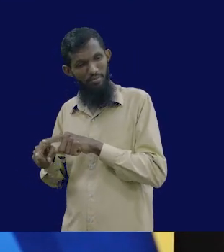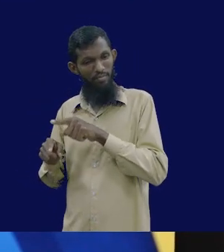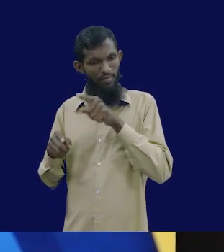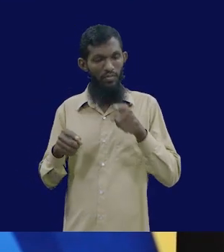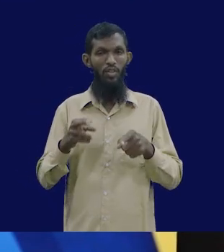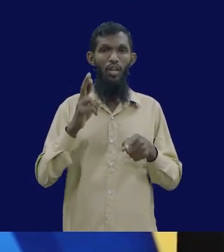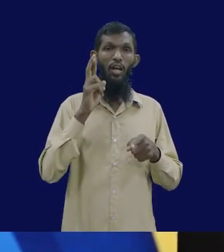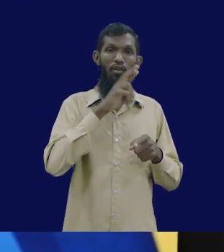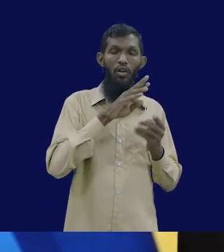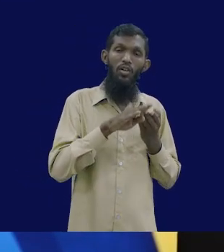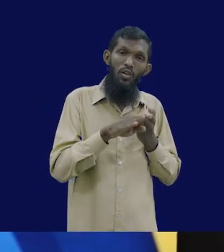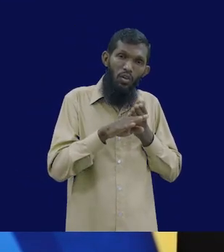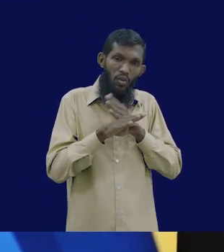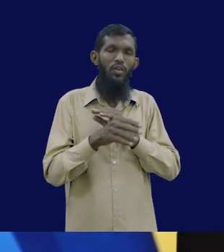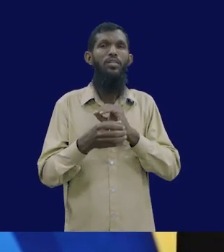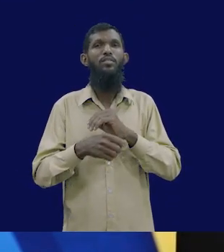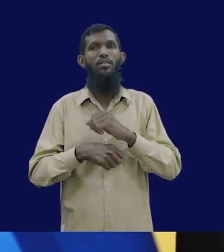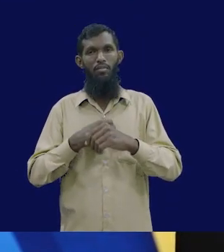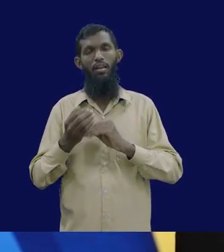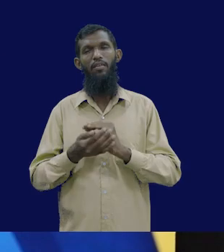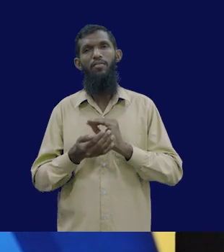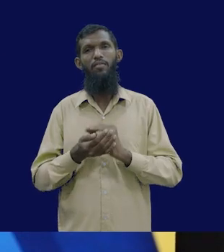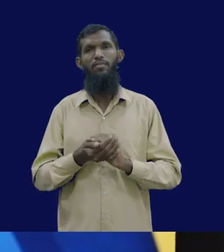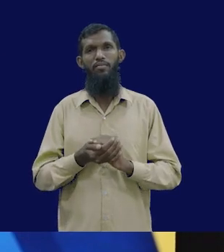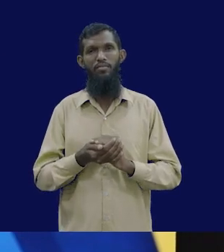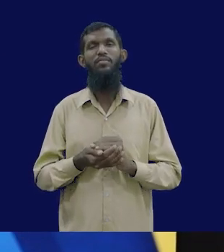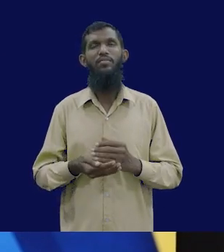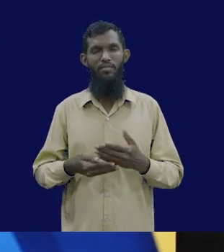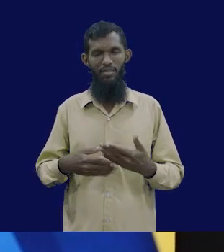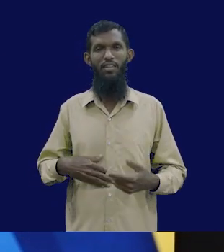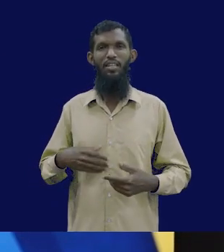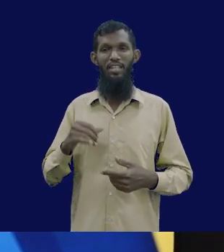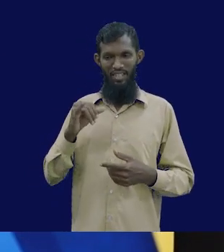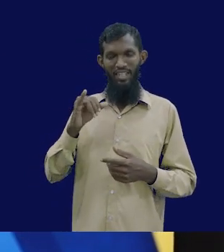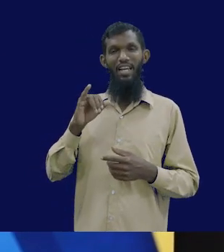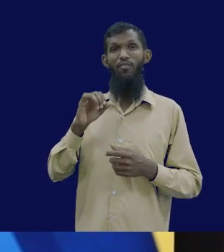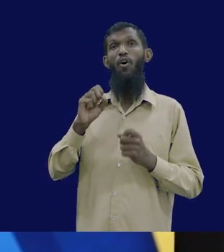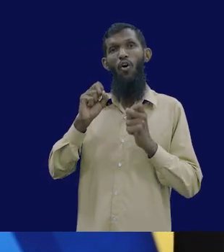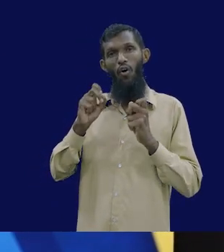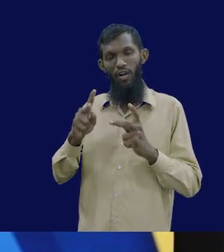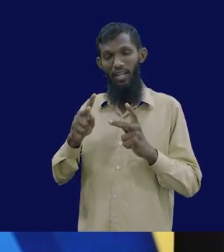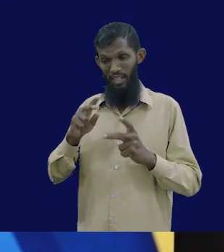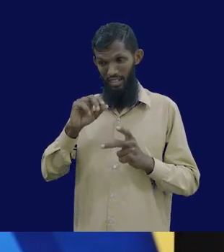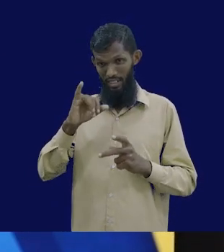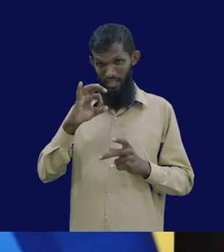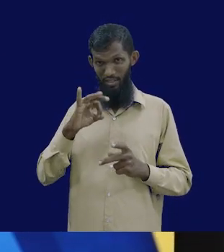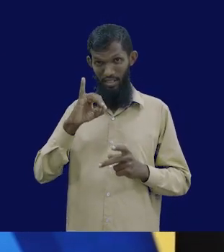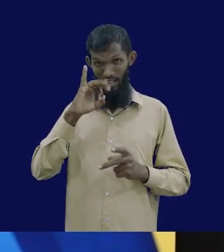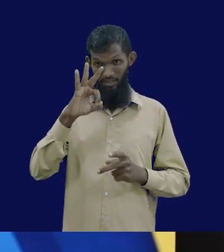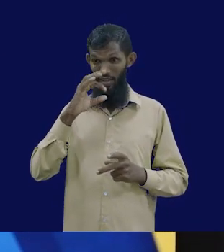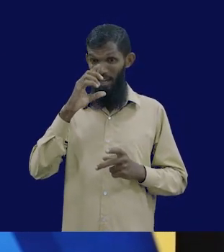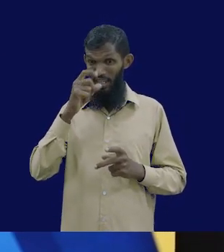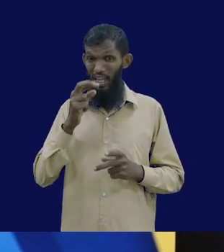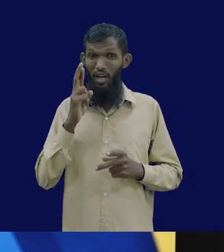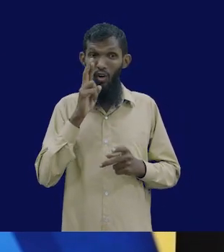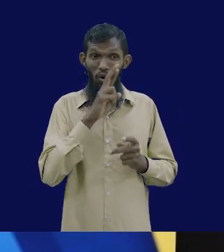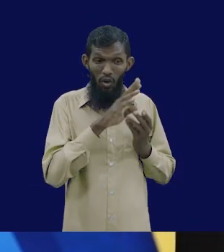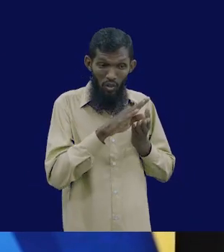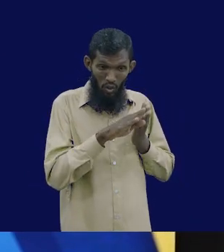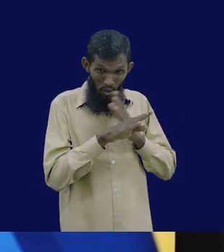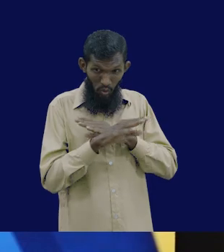before Ramadan starts. Therefore, it's permissible as long as they are able to